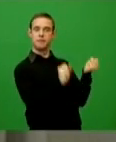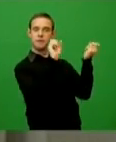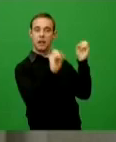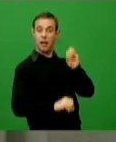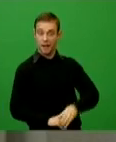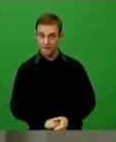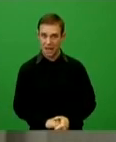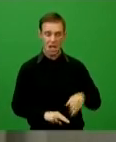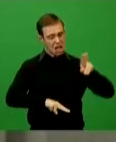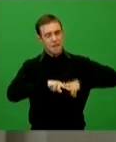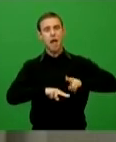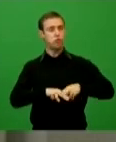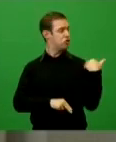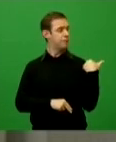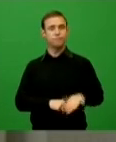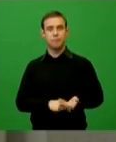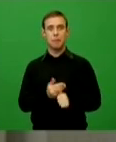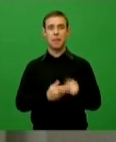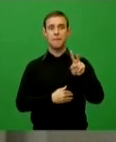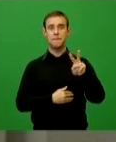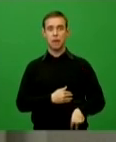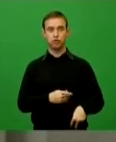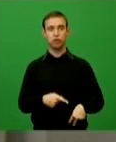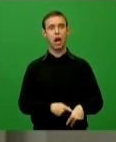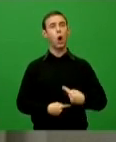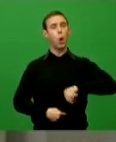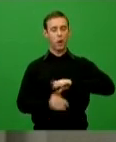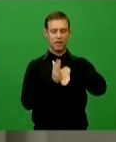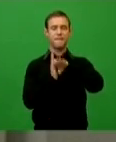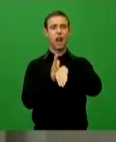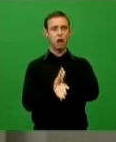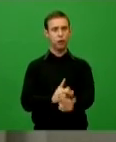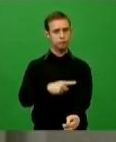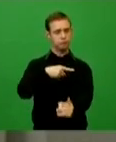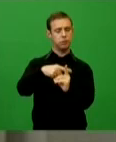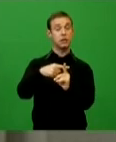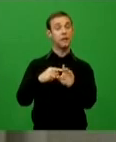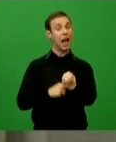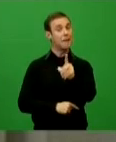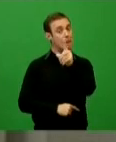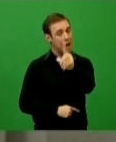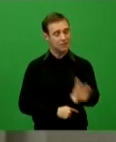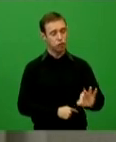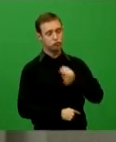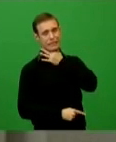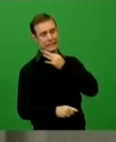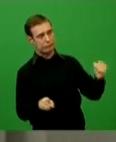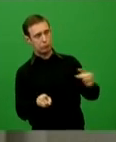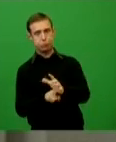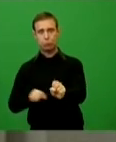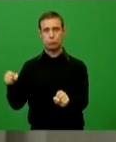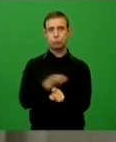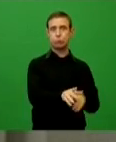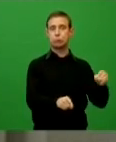improved. However, the risk to the inflation forecast has been affected by the reaction of the exchange